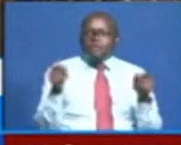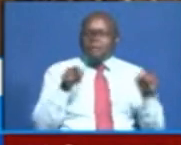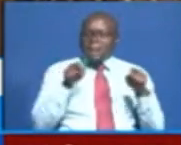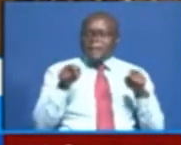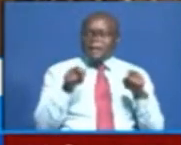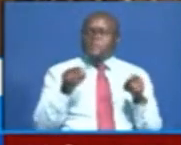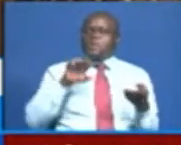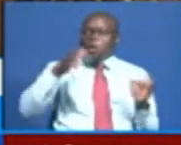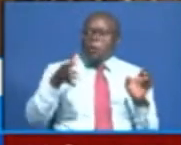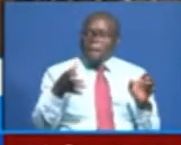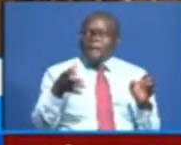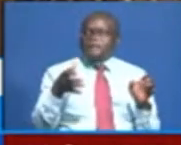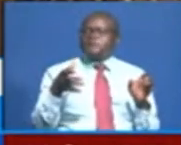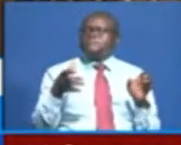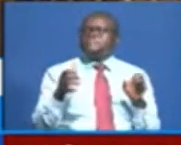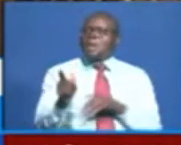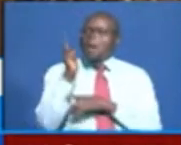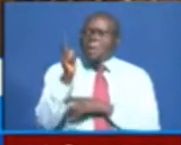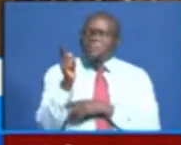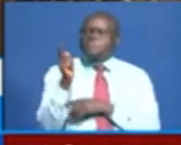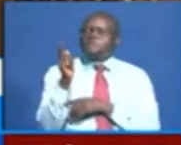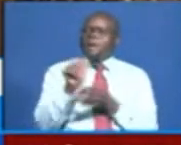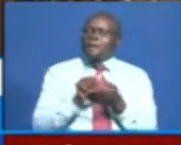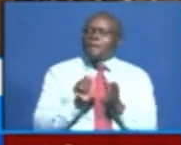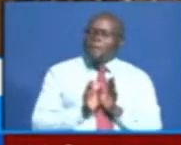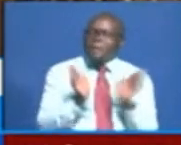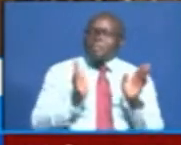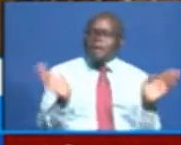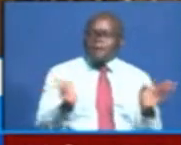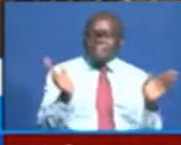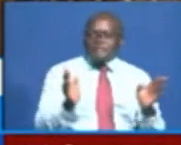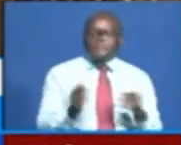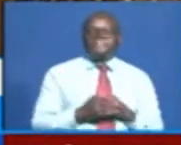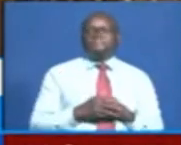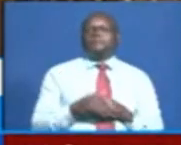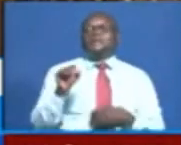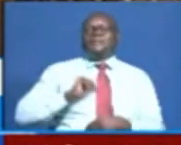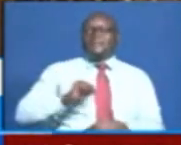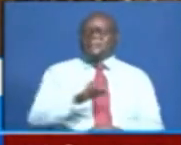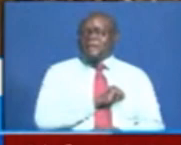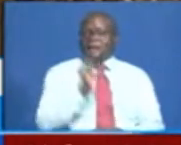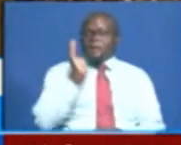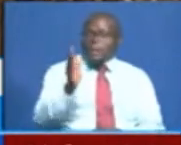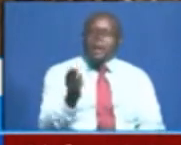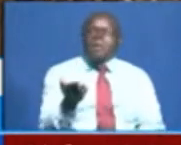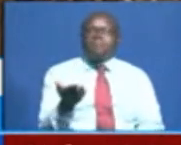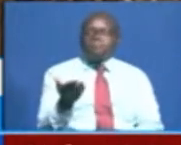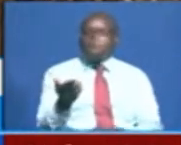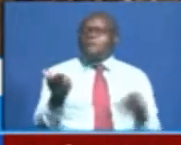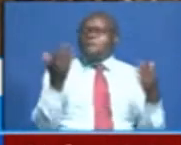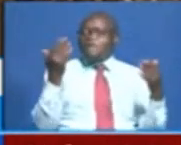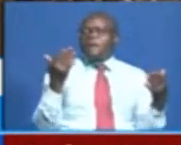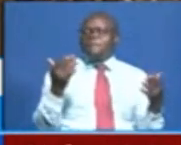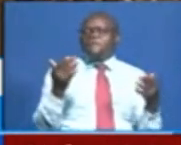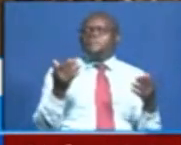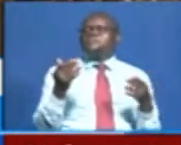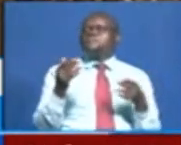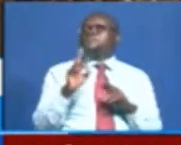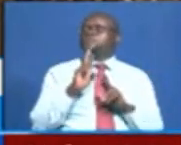frontiers of legislative and public affairs. The Senate will endeavor to be responsive